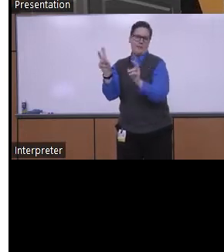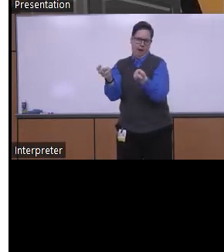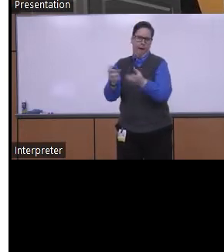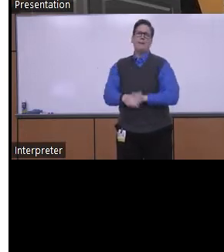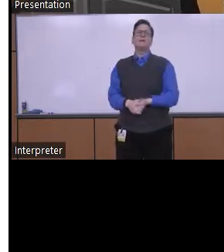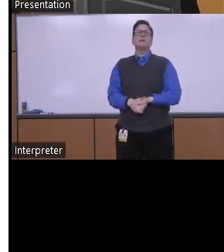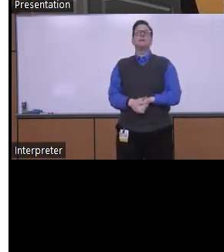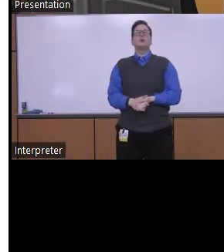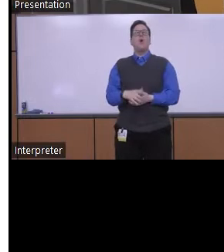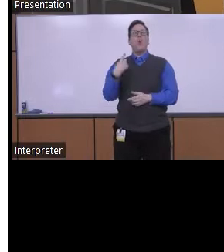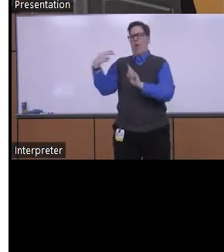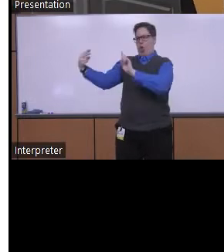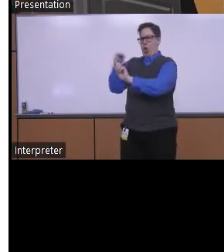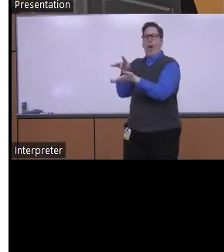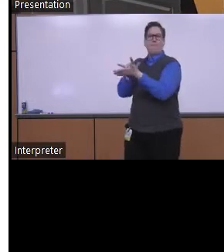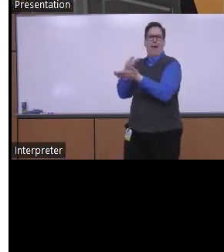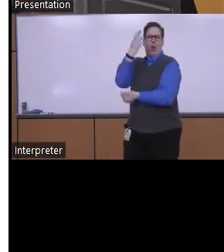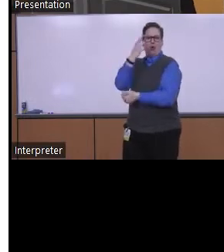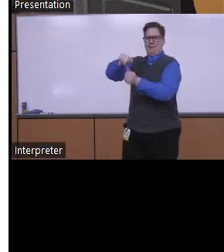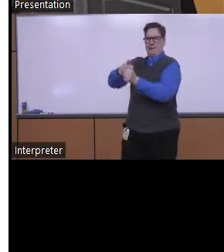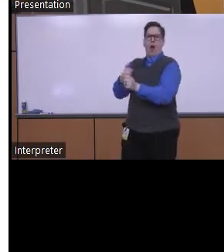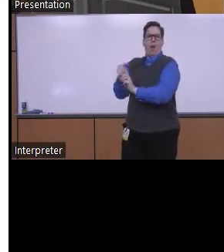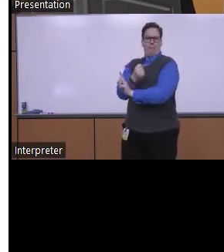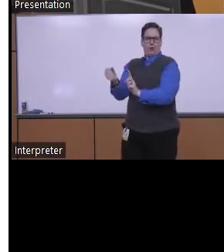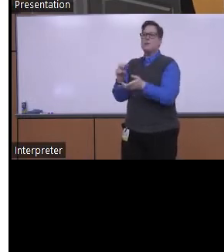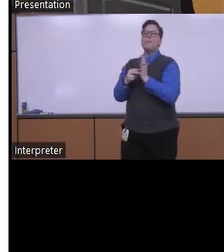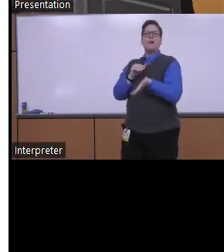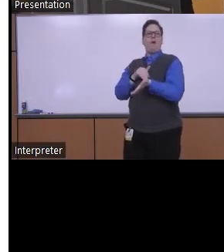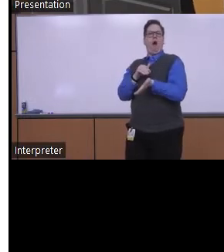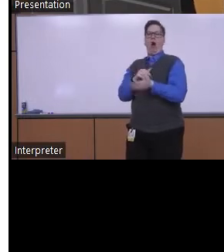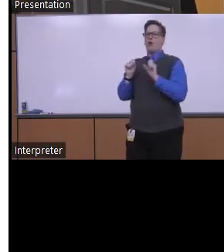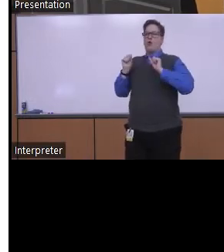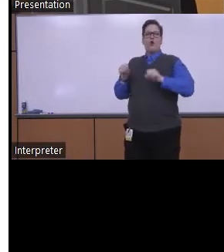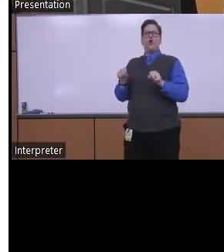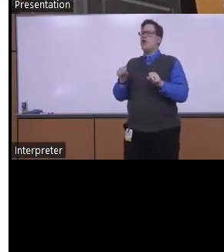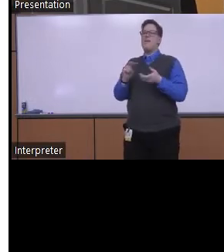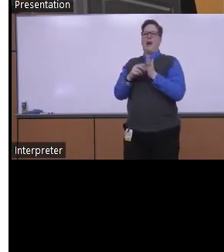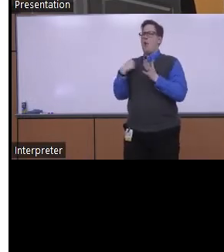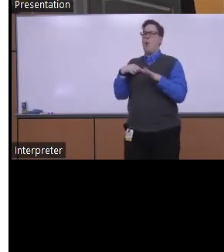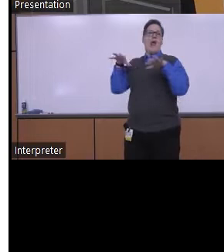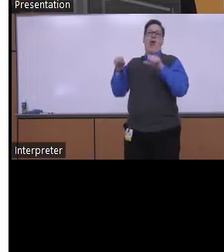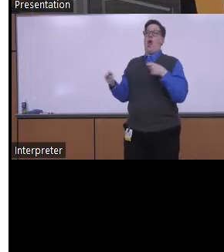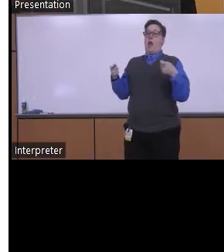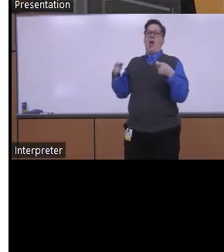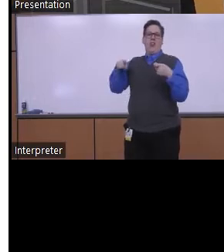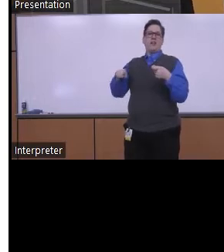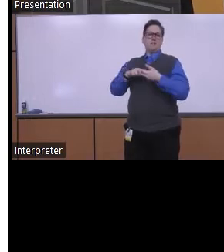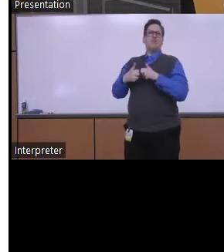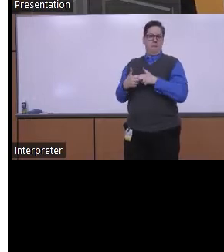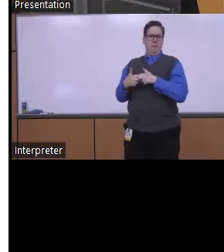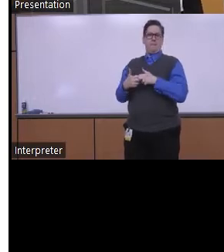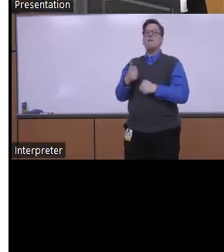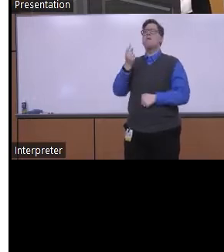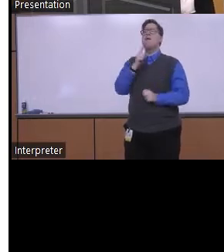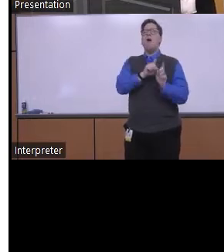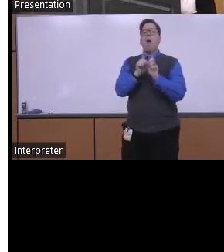By adopting medicalized explanations for child abuse, physicians were able to maintain their jurisdiction over a complex social problem. It